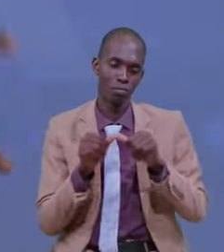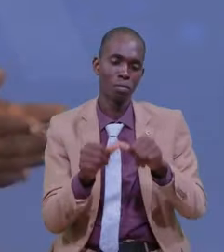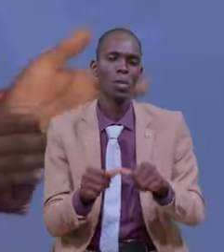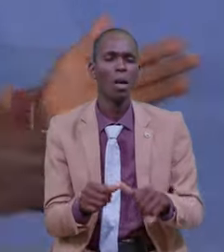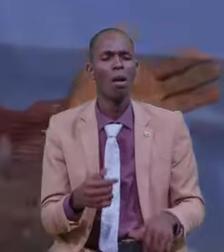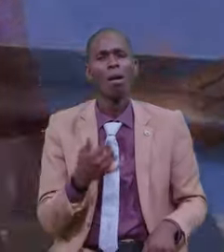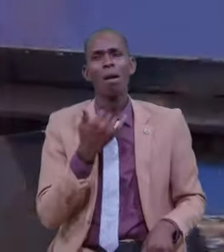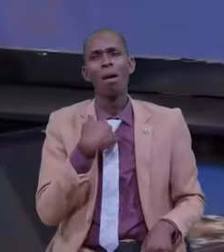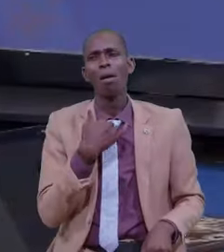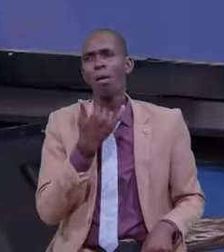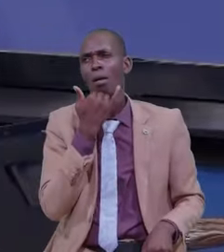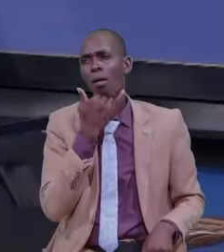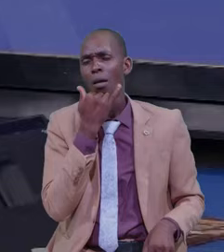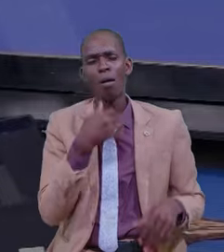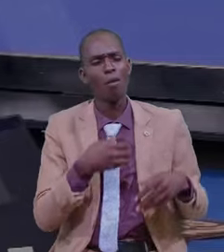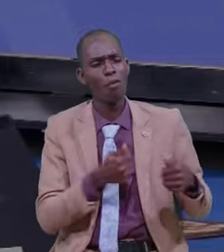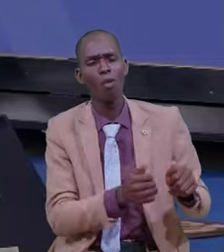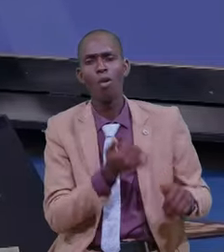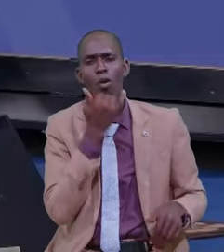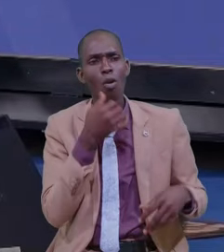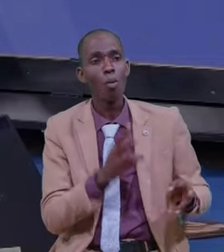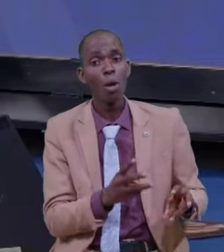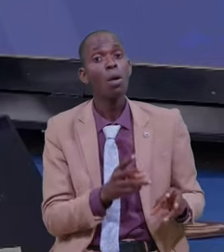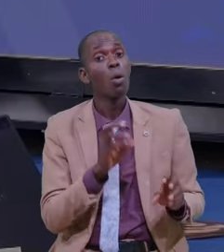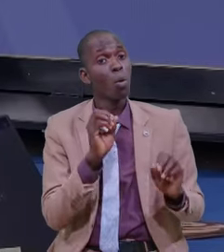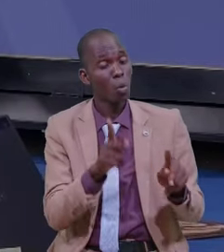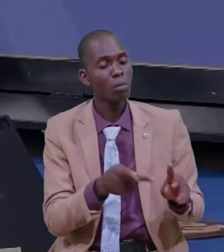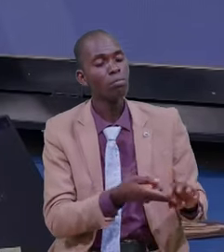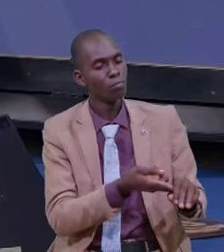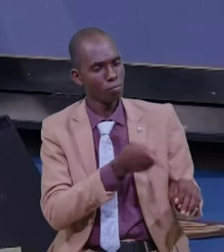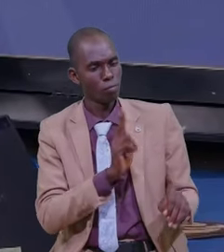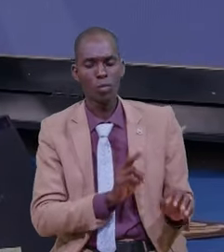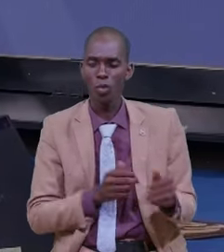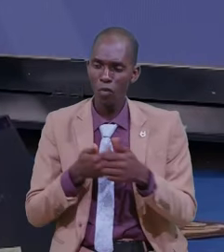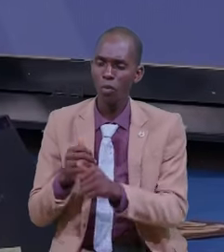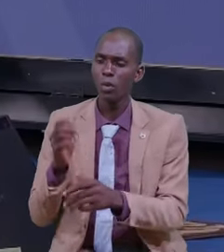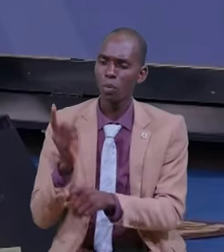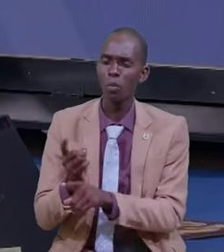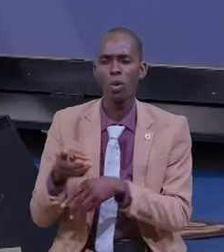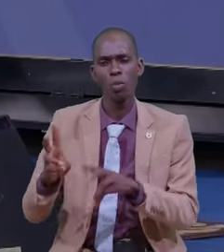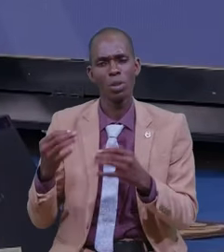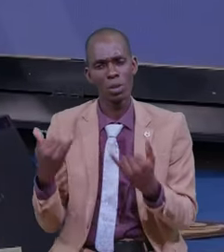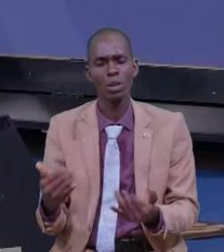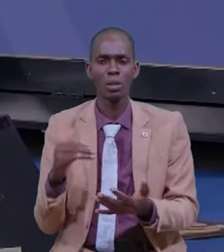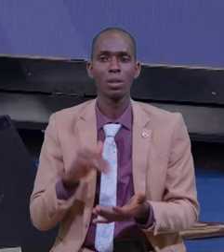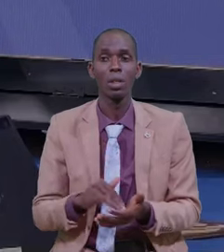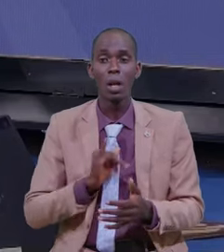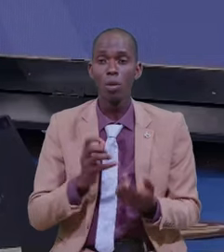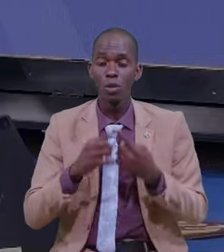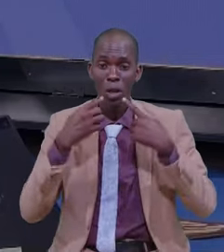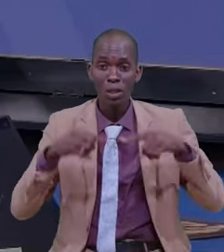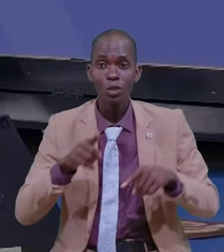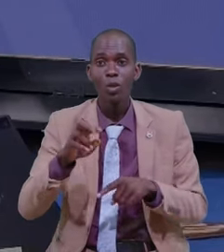Come back and go to the right path again. And I want to announce to you today, you are candidate